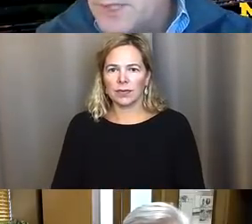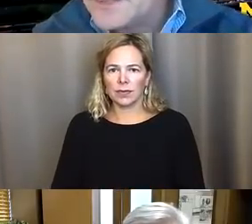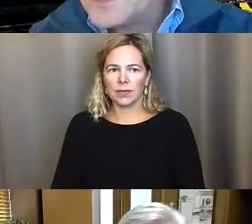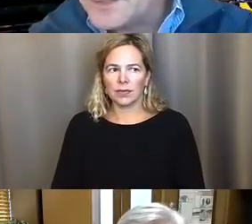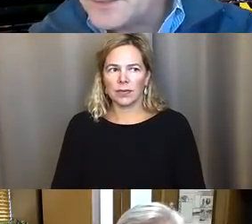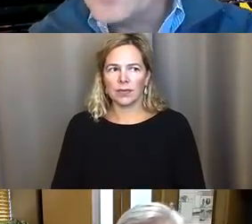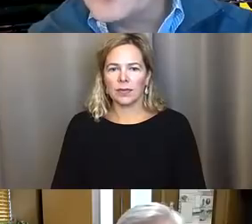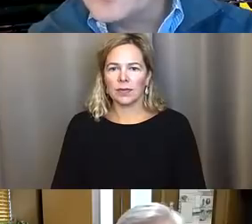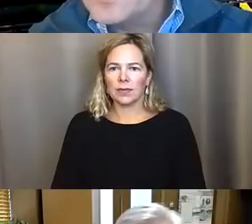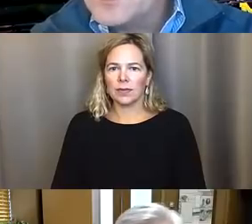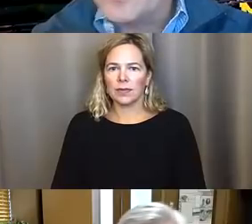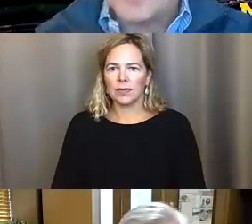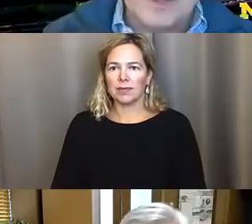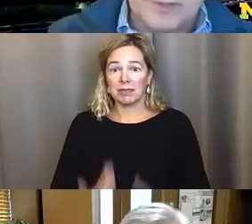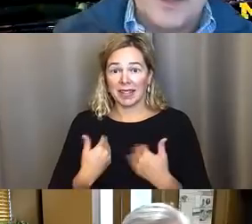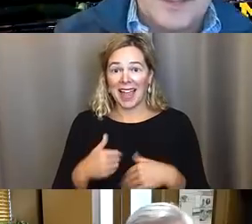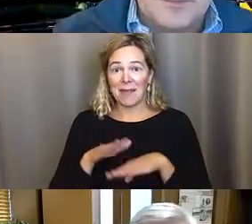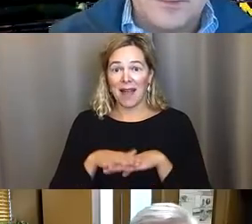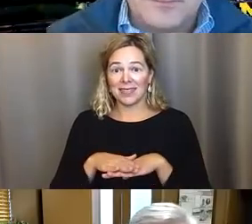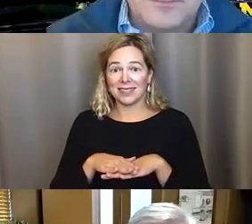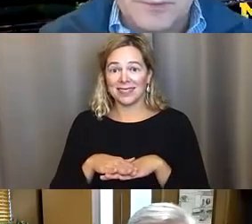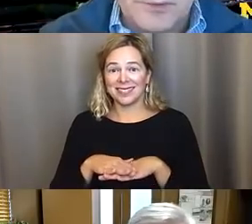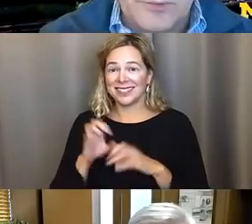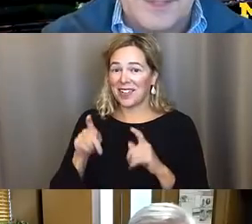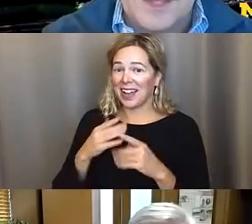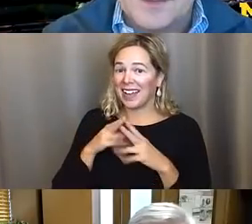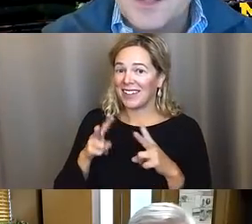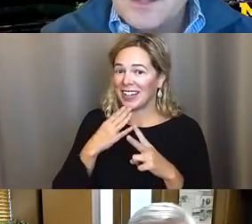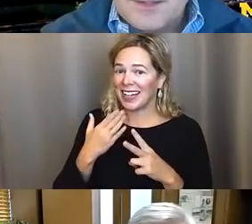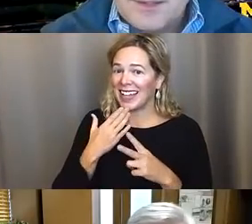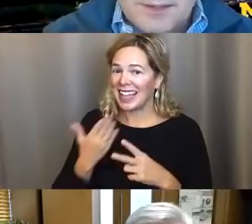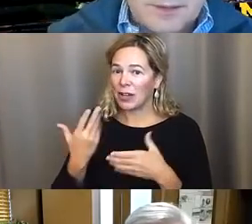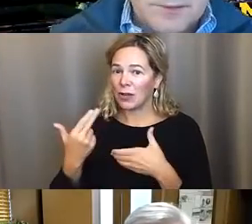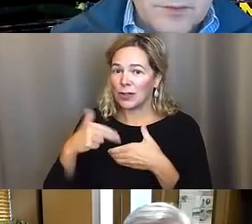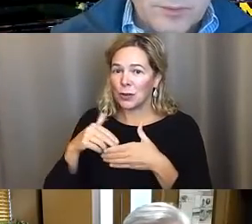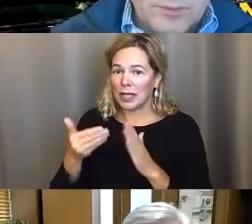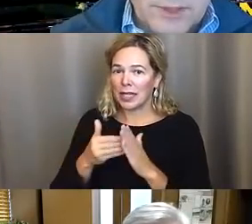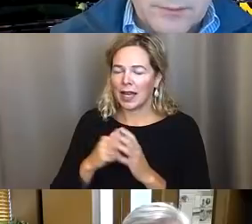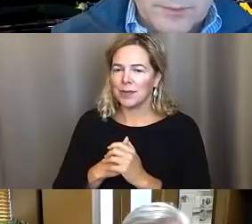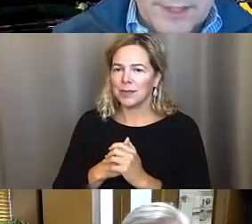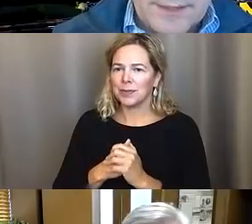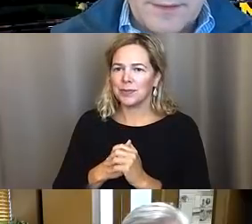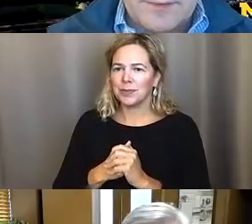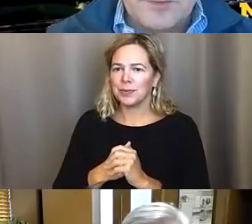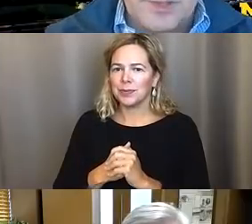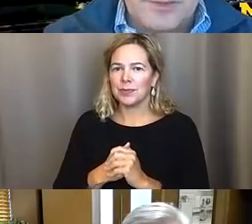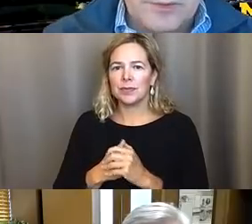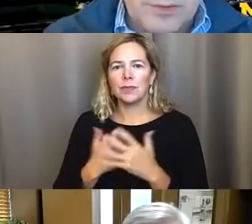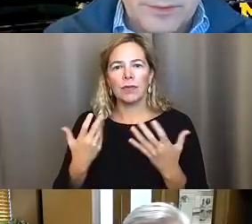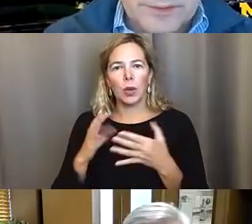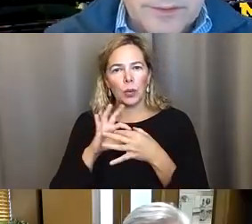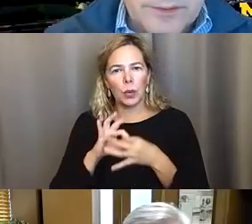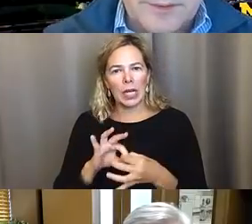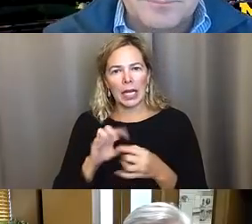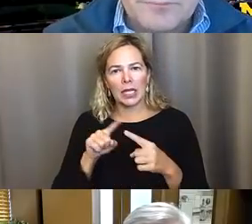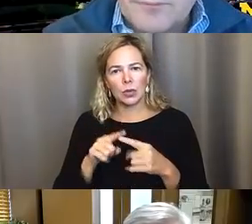I do not see his I'm on. Okay, very good. Thanks for joining again. So related then to our